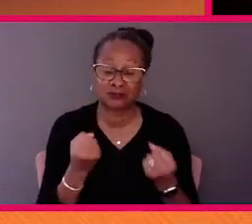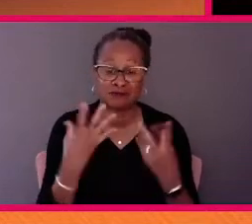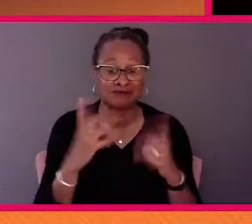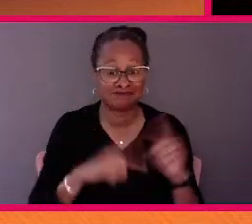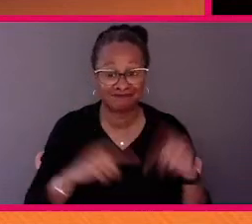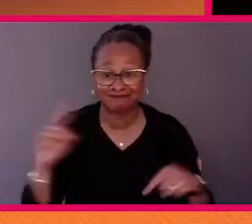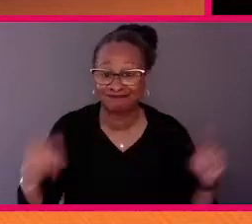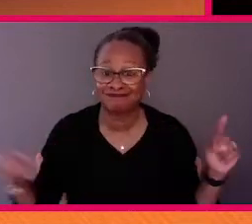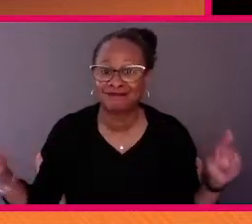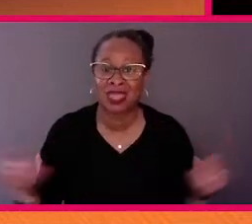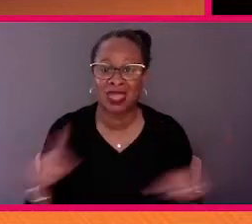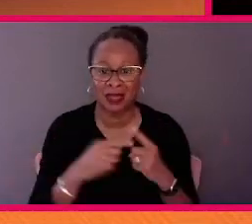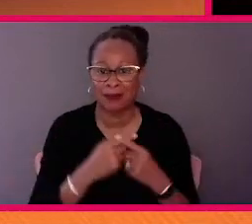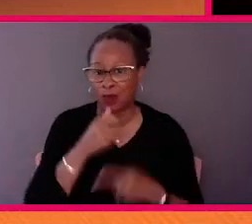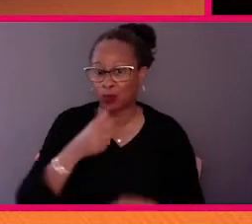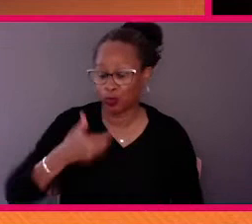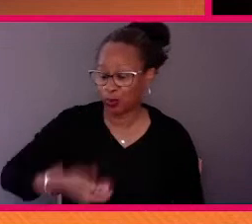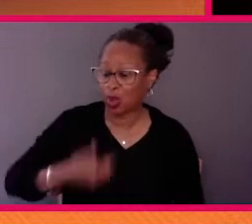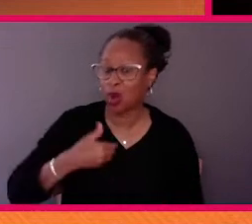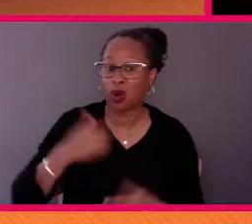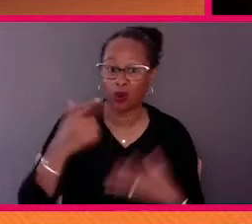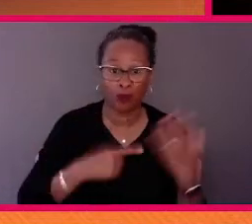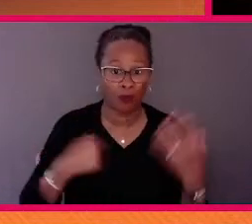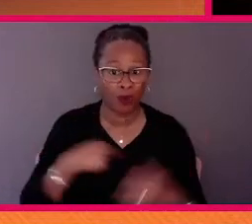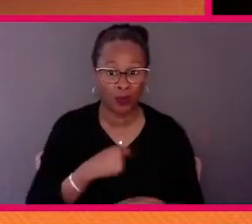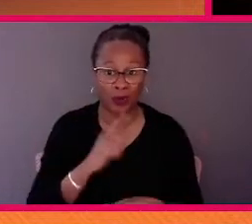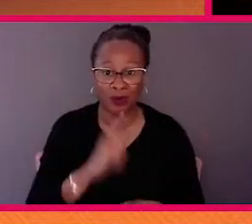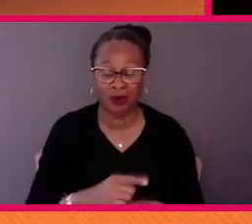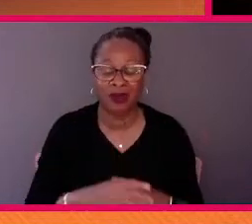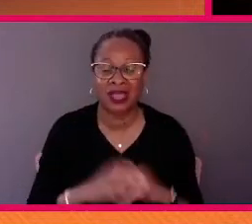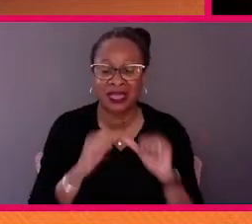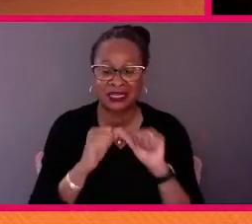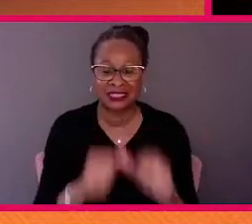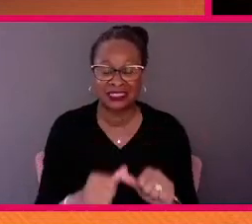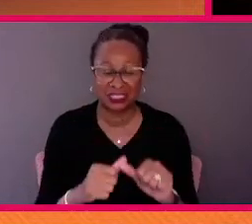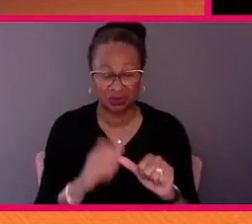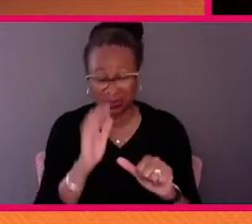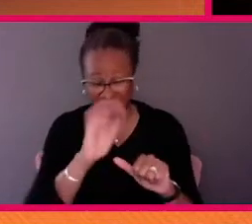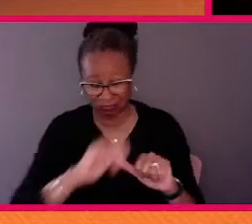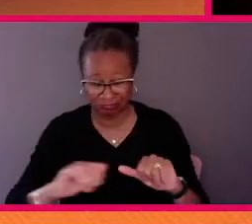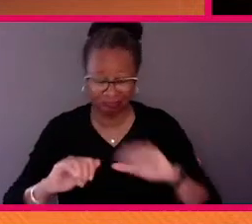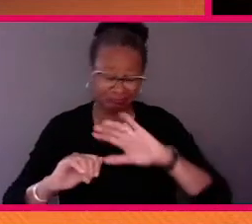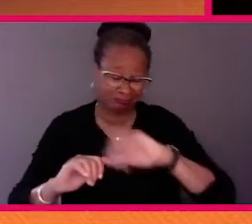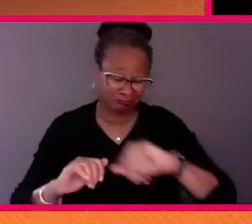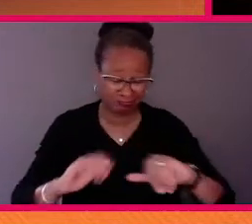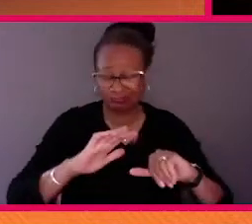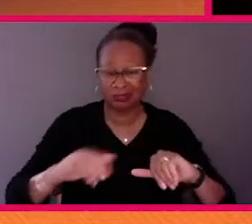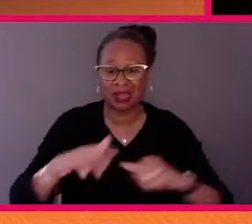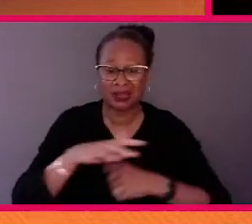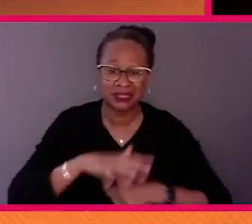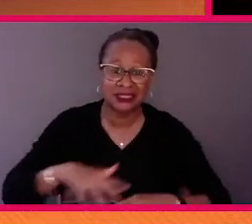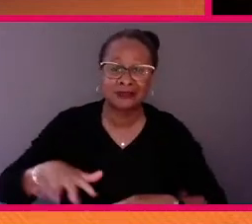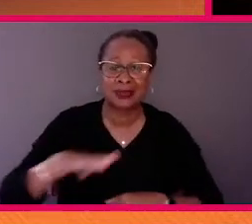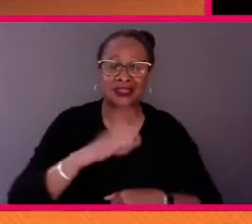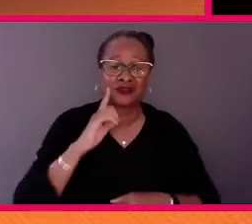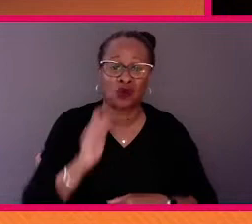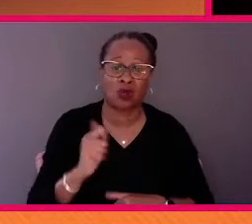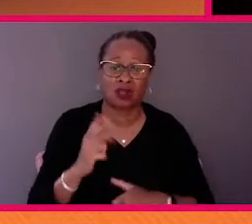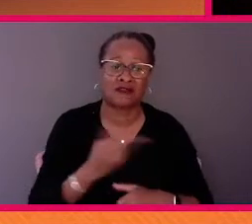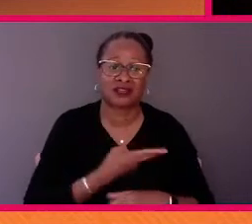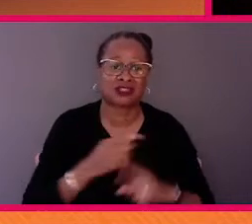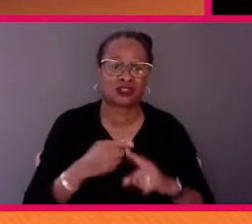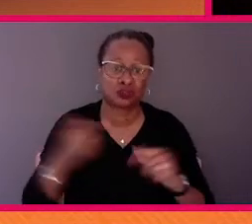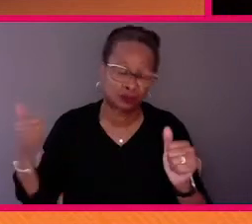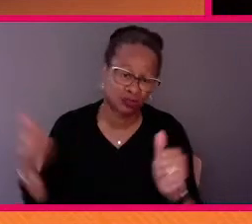are and what we are, that continuing to carve out space for all of us to kind of pursue the stories that